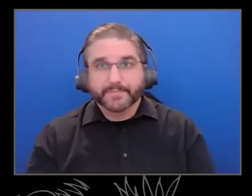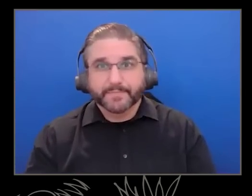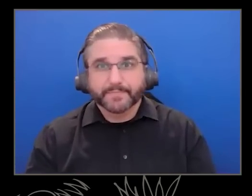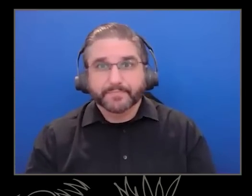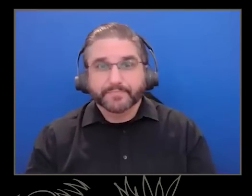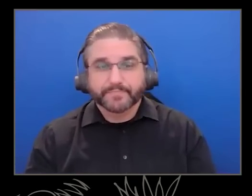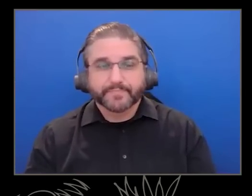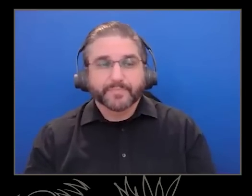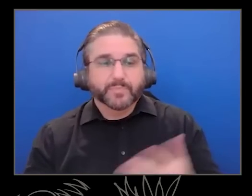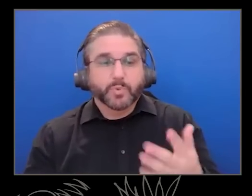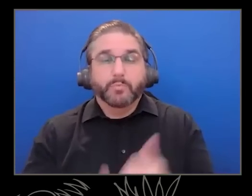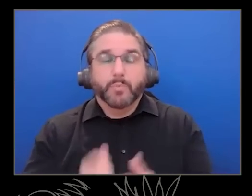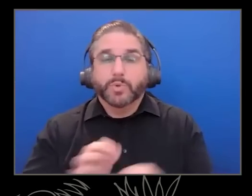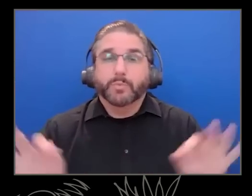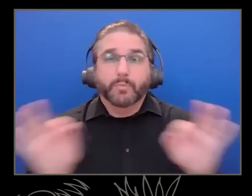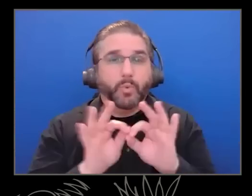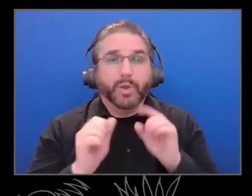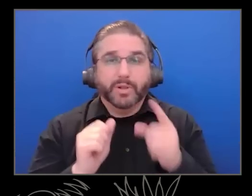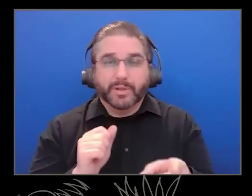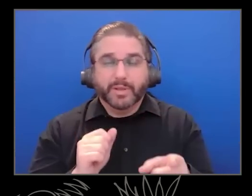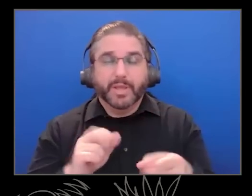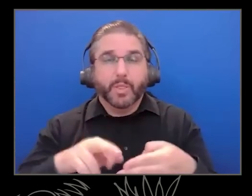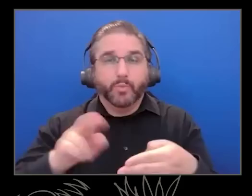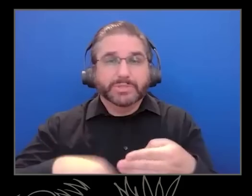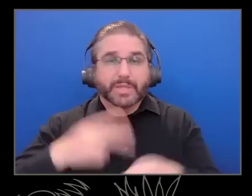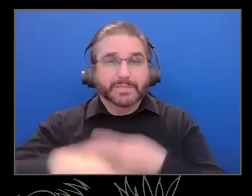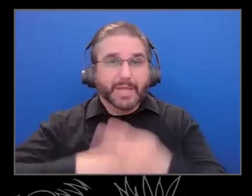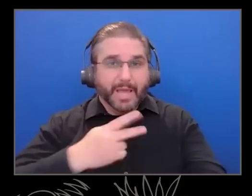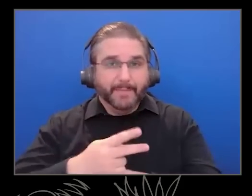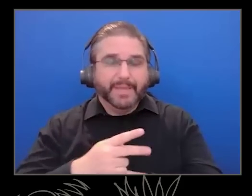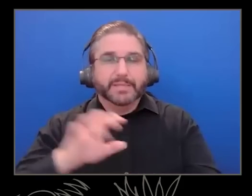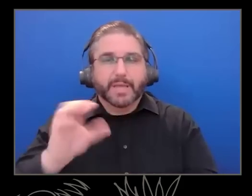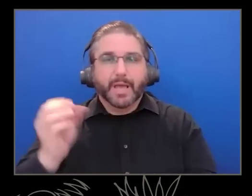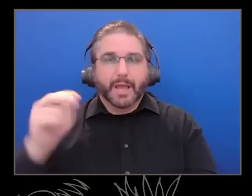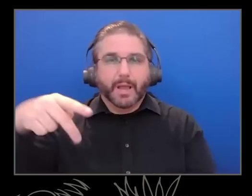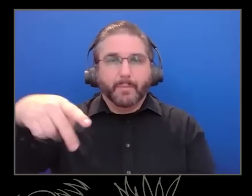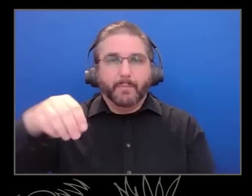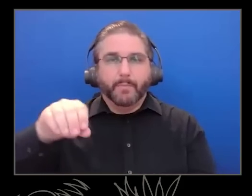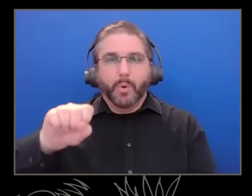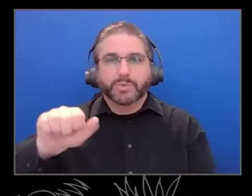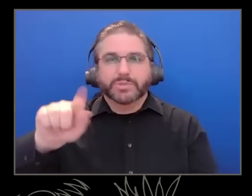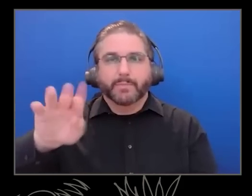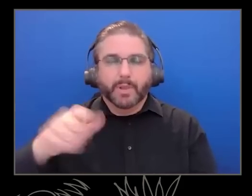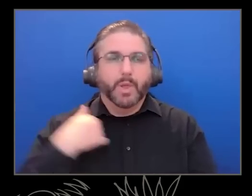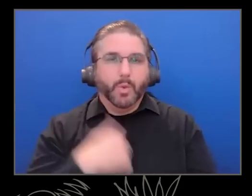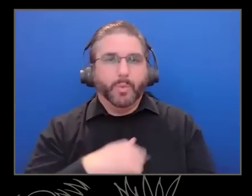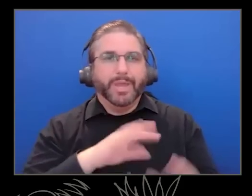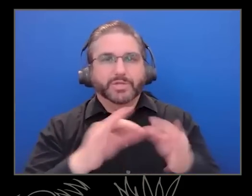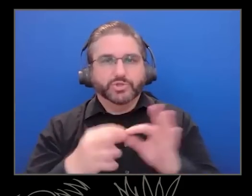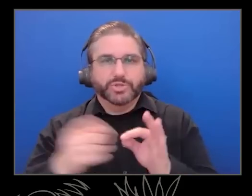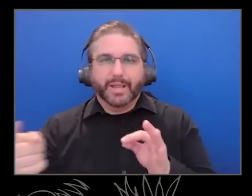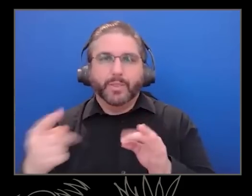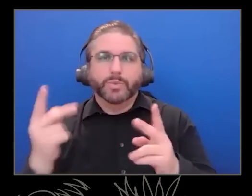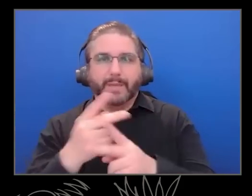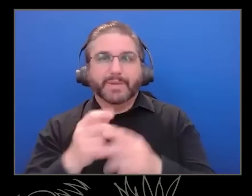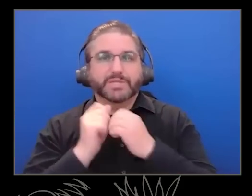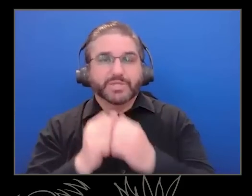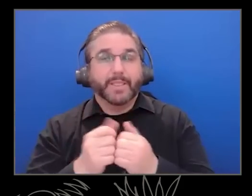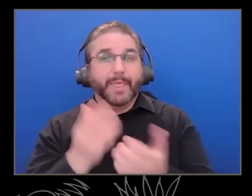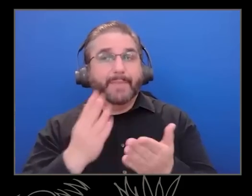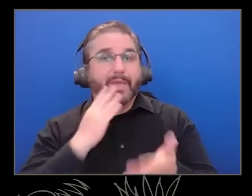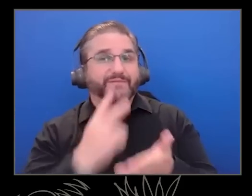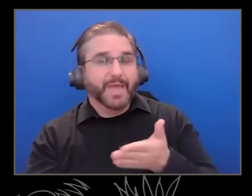So most importantly, the result type is composable. We can chain computations together that may fail with